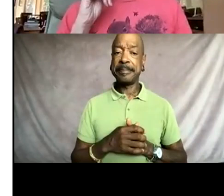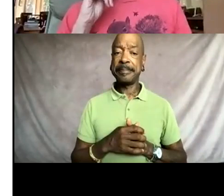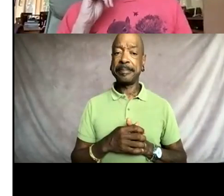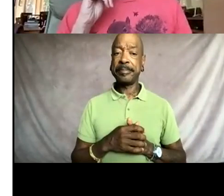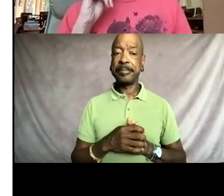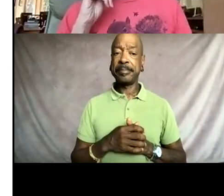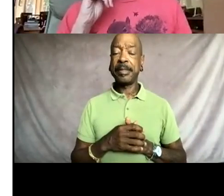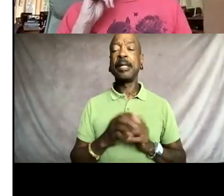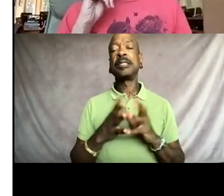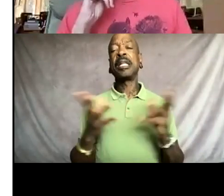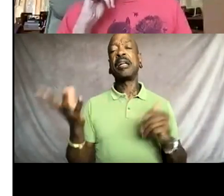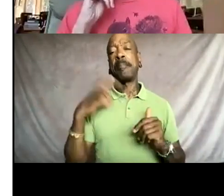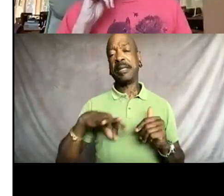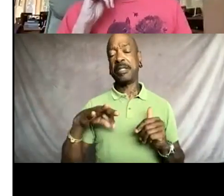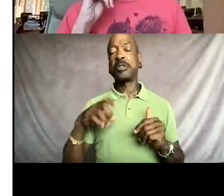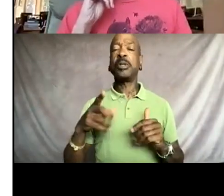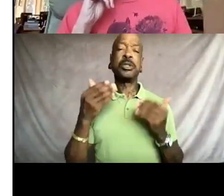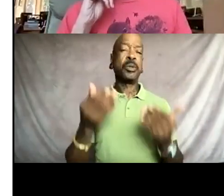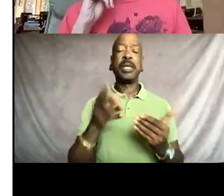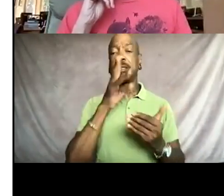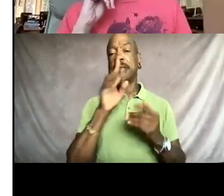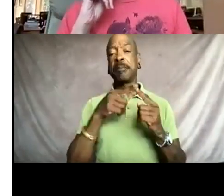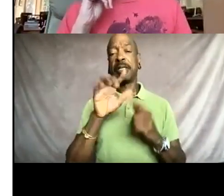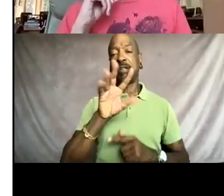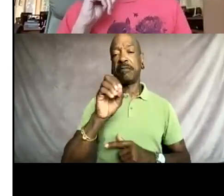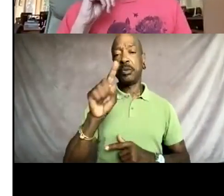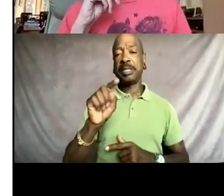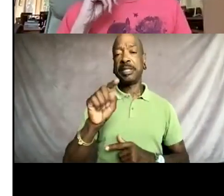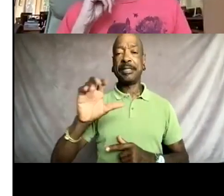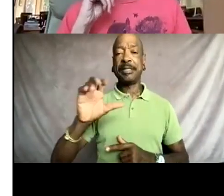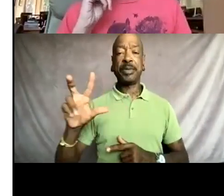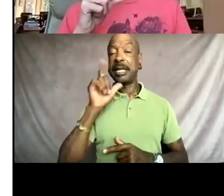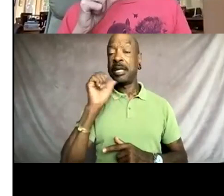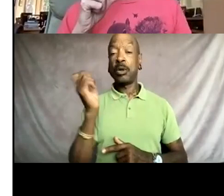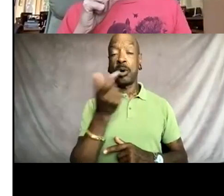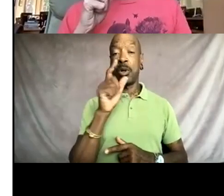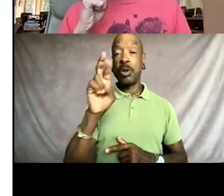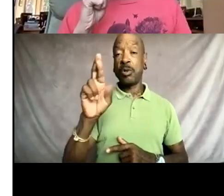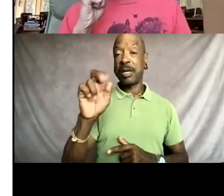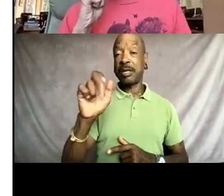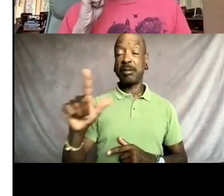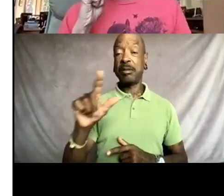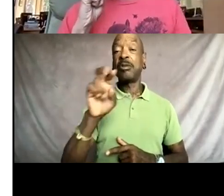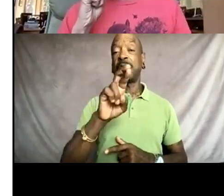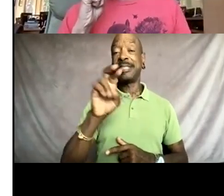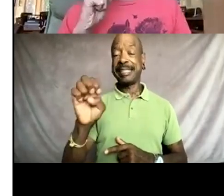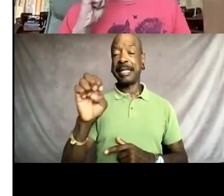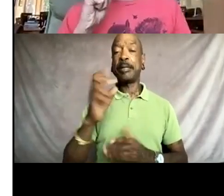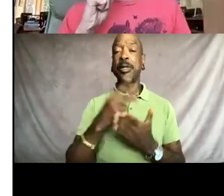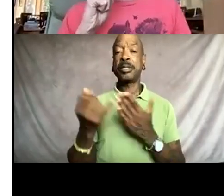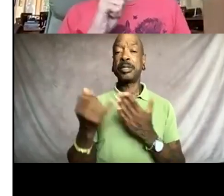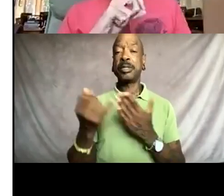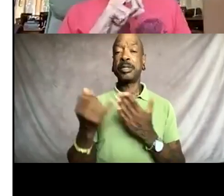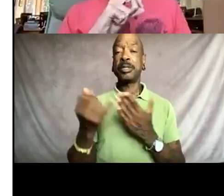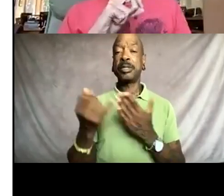there's a lot of benefits. So let's talk about that. And, not all radical real estate projects will fit in a 501c3, but sometimes it's worth